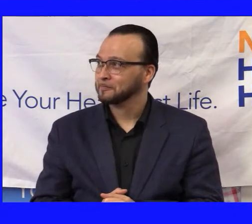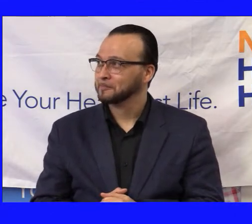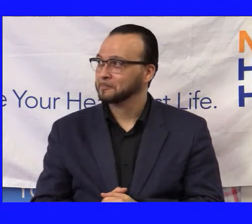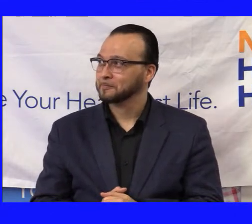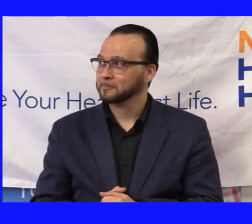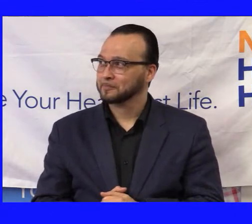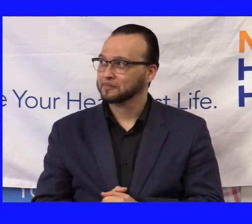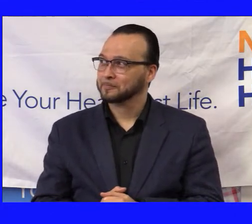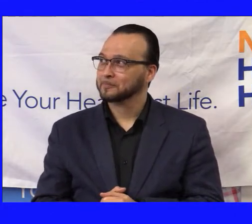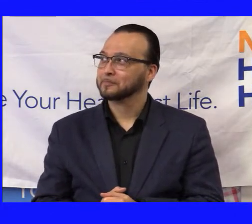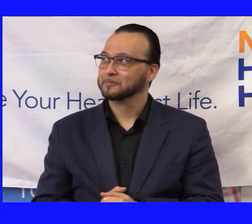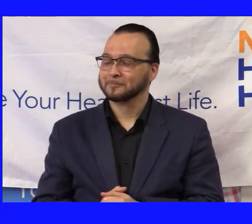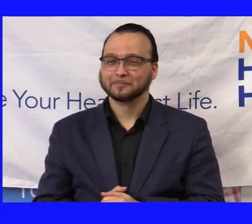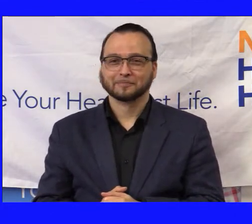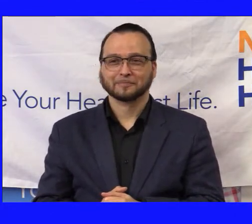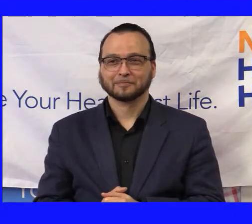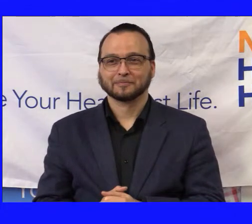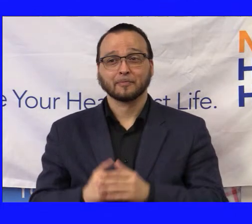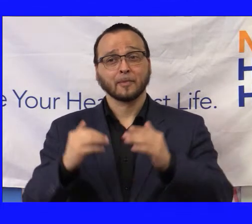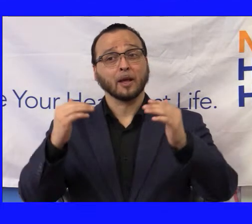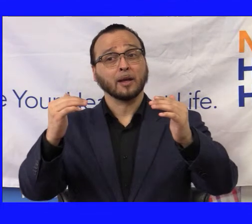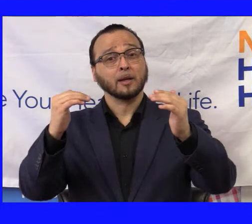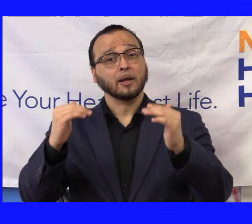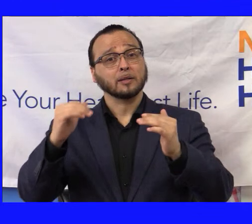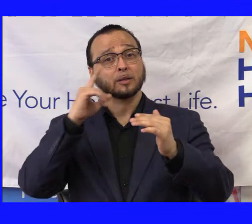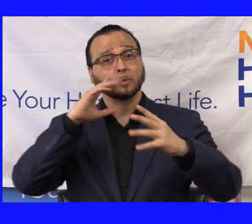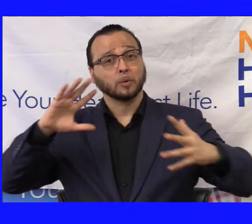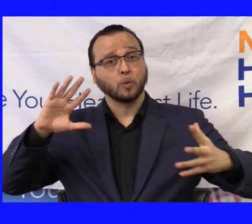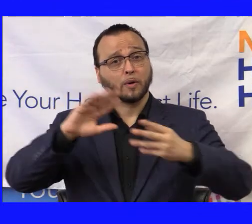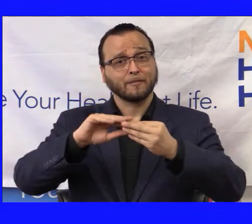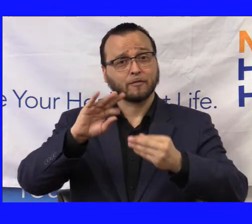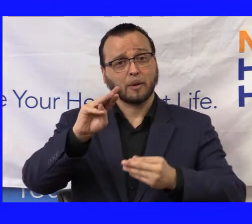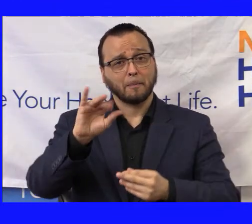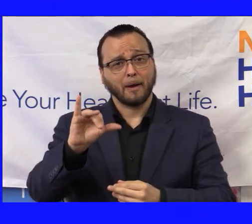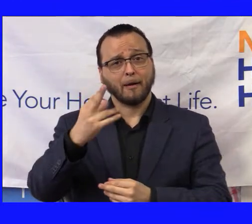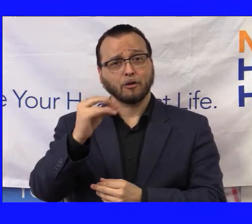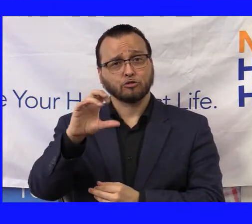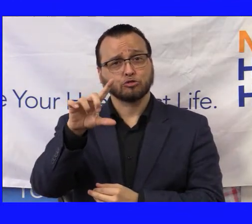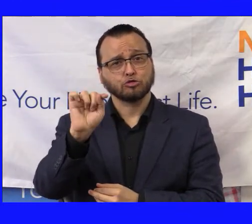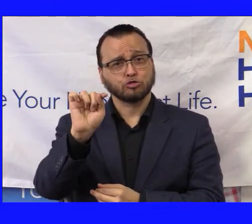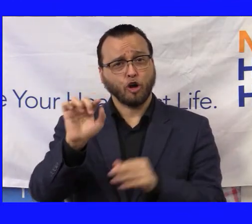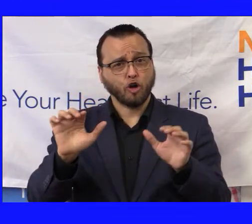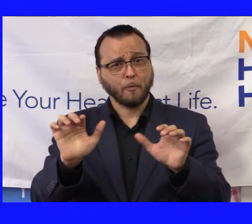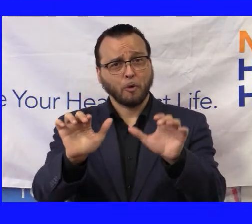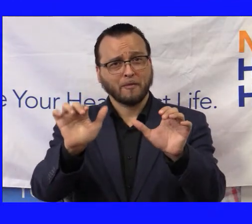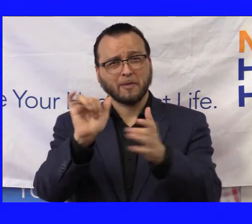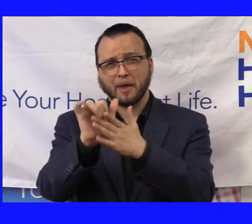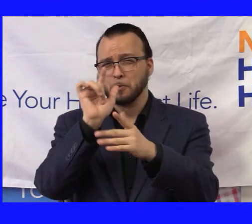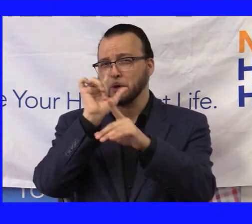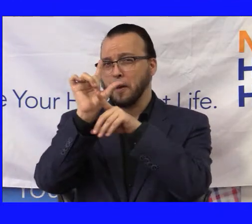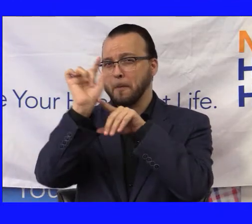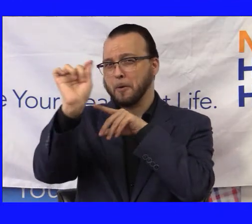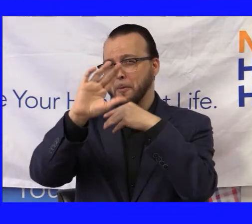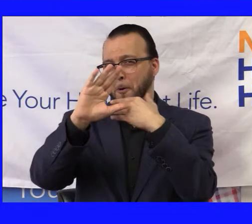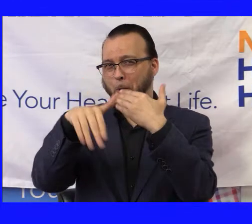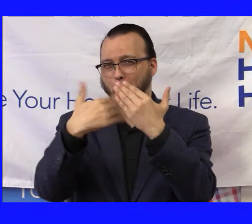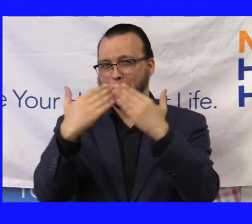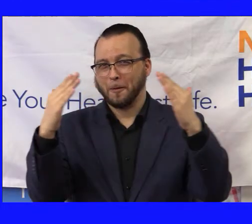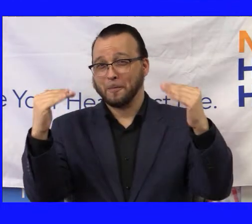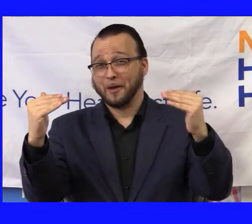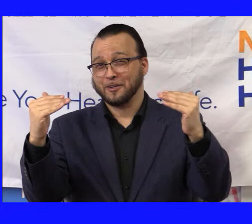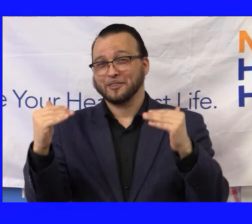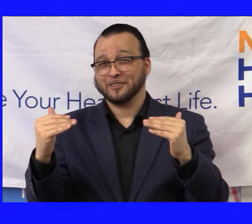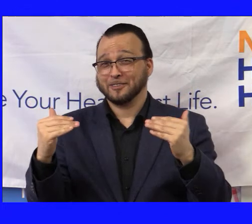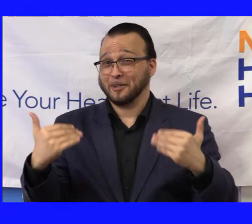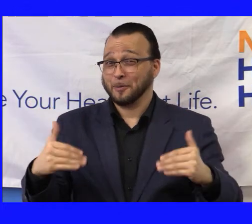Great, and next we'll have an overview of our MyChart performance, which has really exceeded all expectations, and we're going to build upon